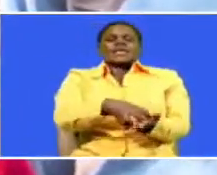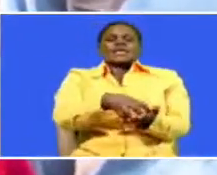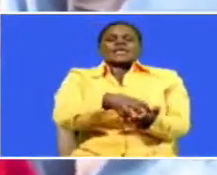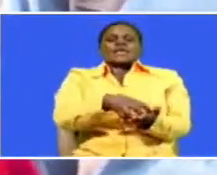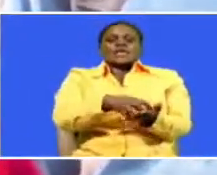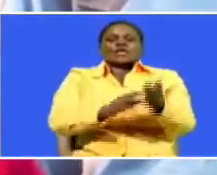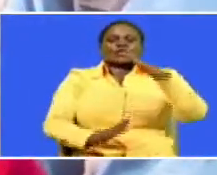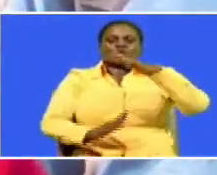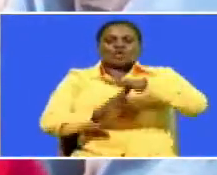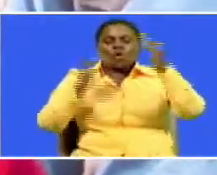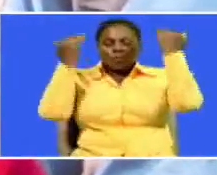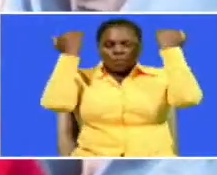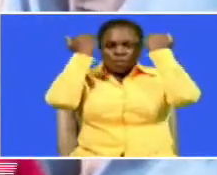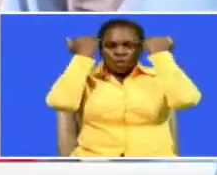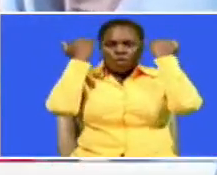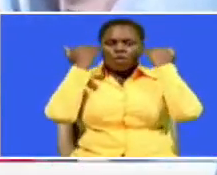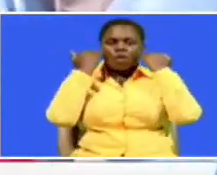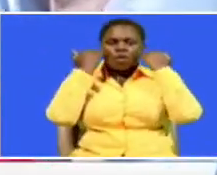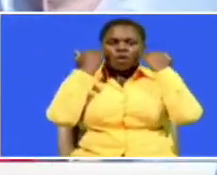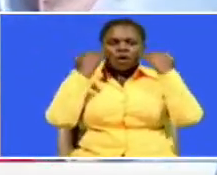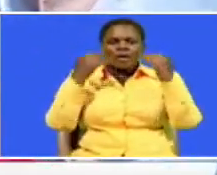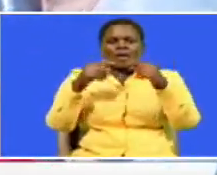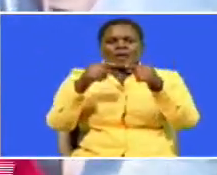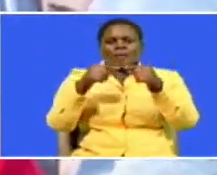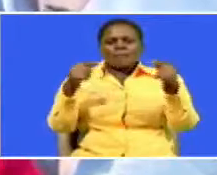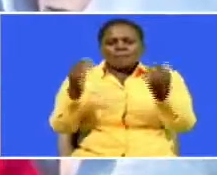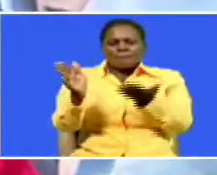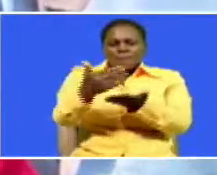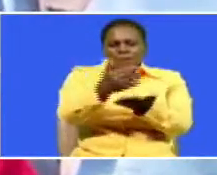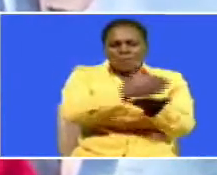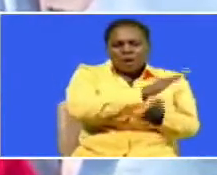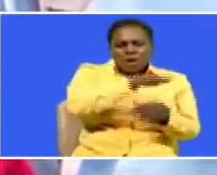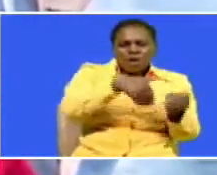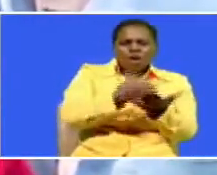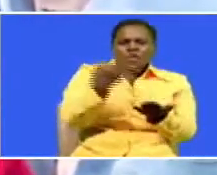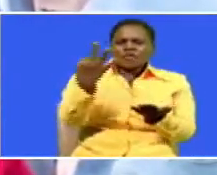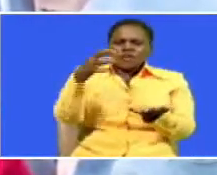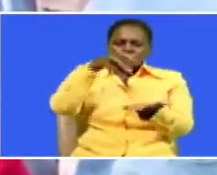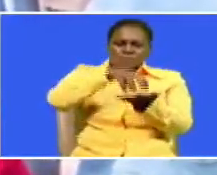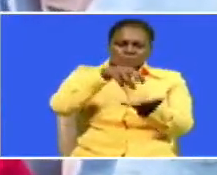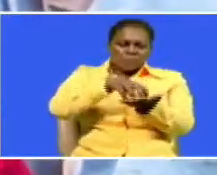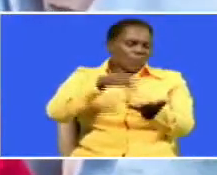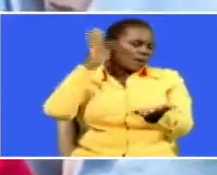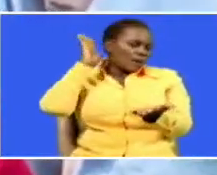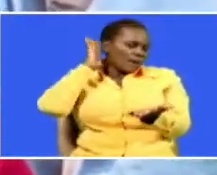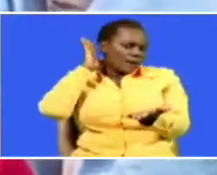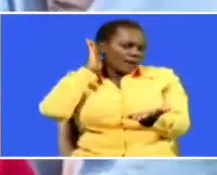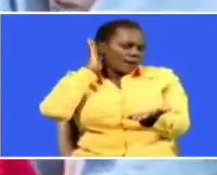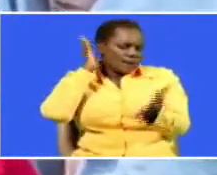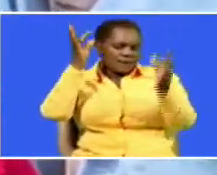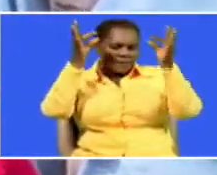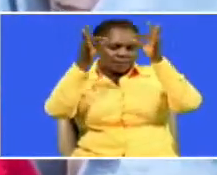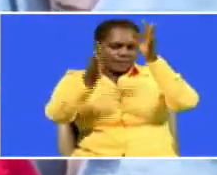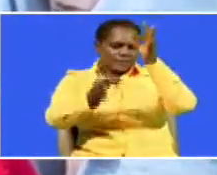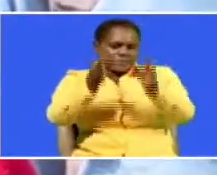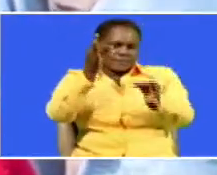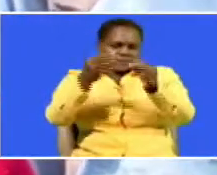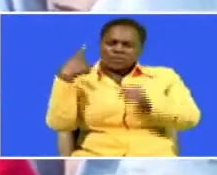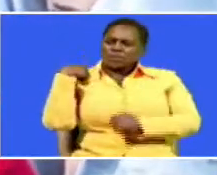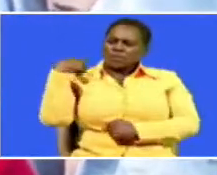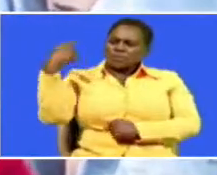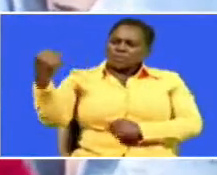Appeal. The three appeals were consolidated, they were heard, and a decision was rendered